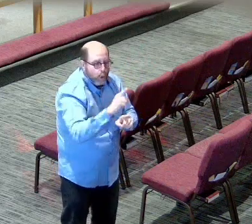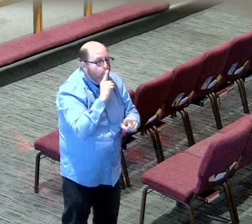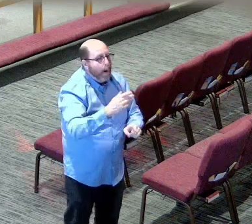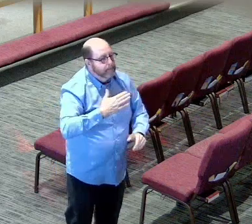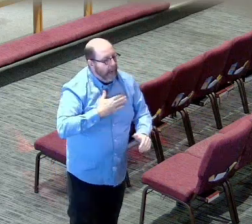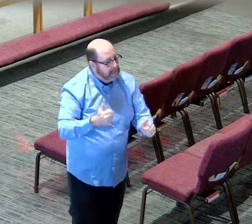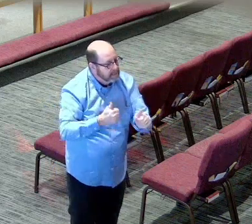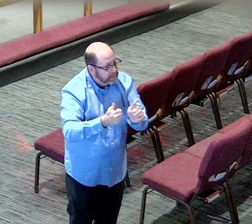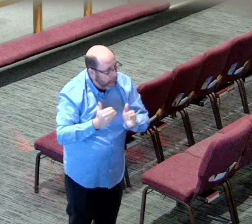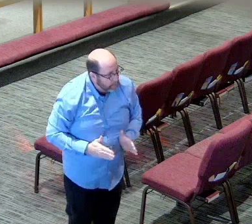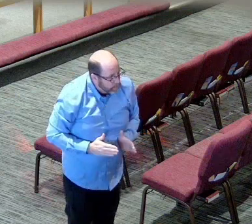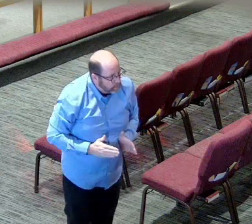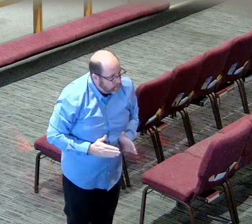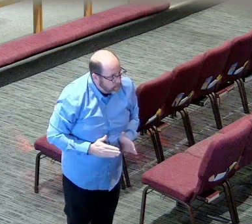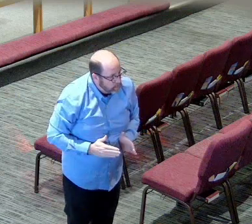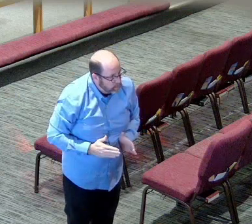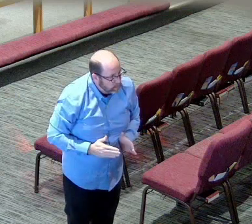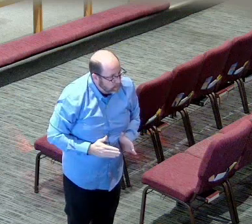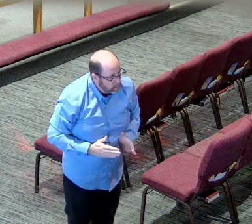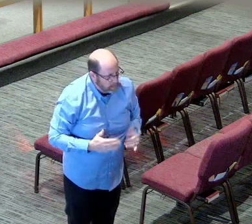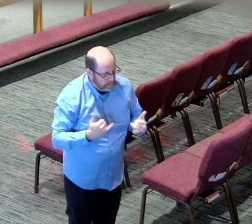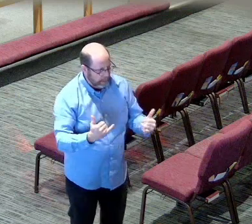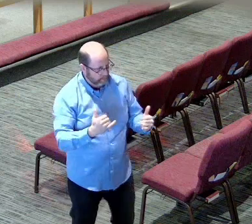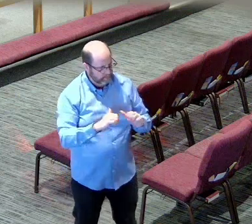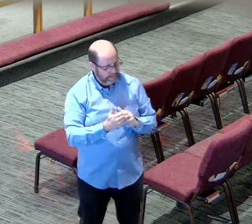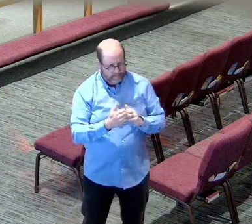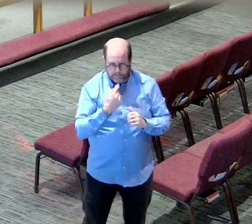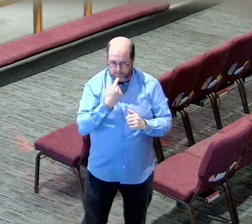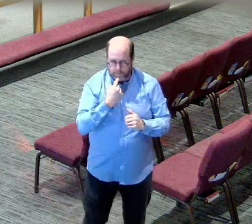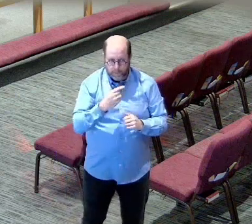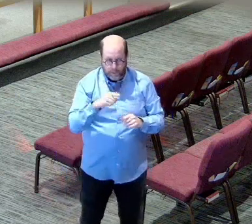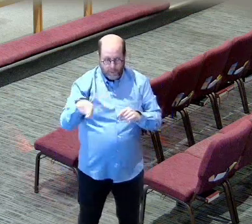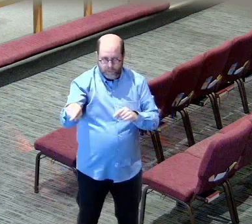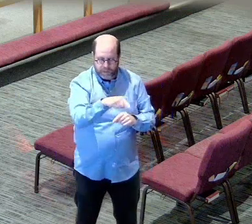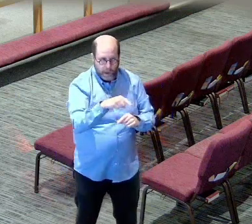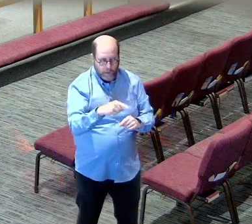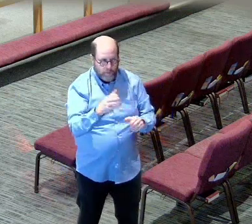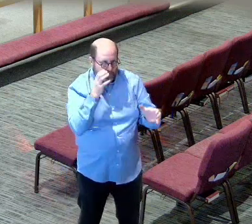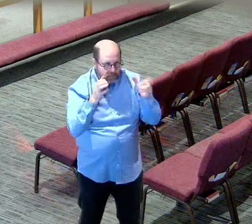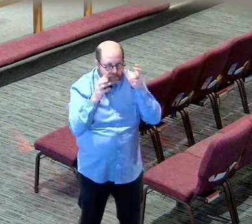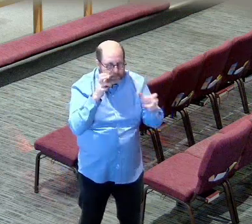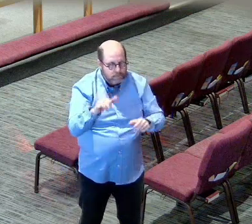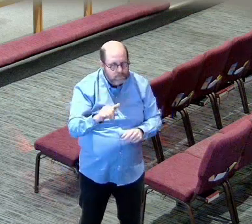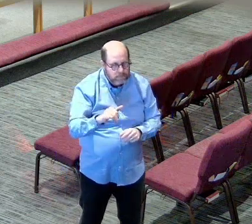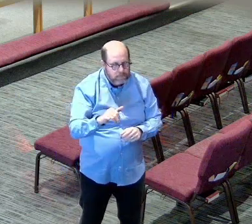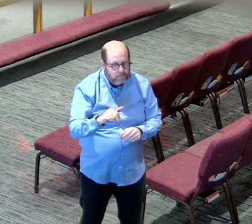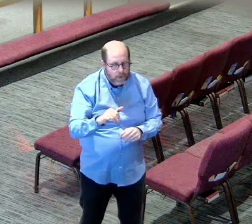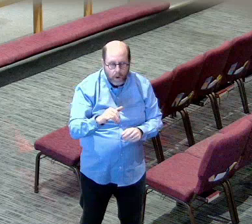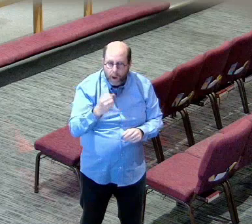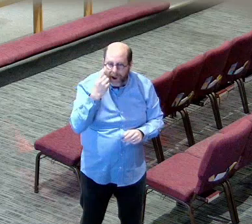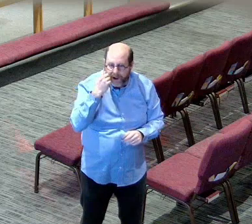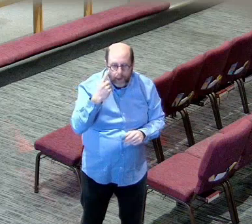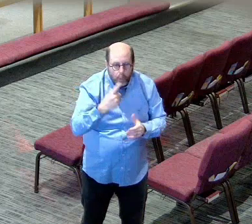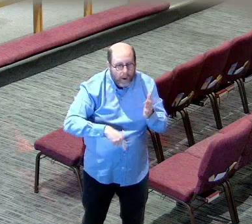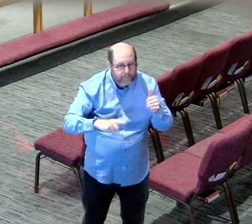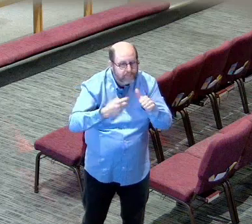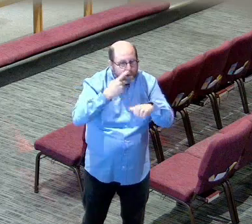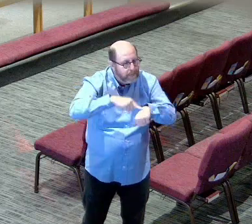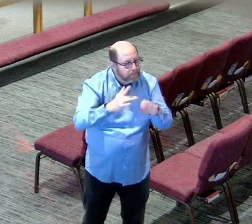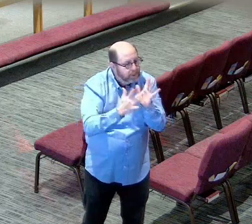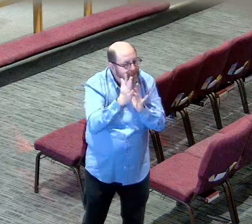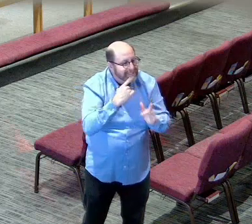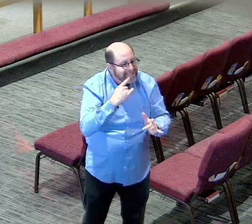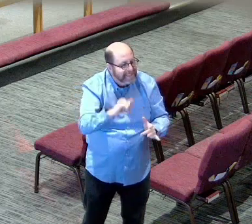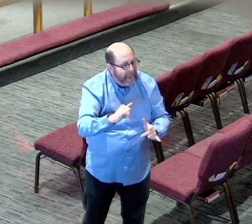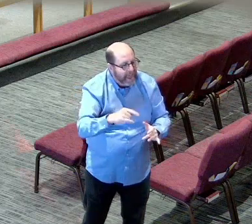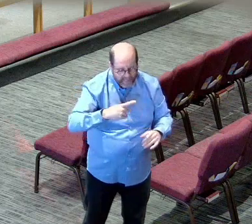How did those who heard Jesus speak those words respond? They said, we are offspring of Abraham.